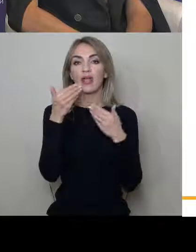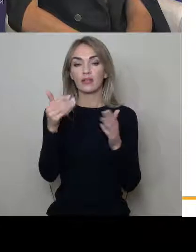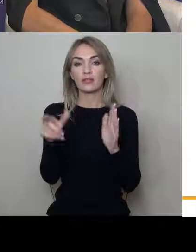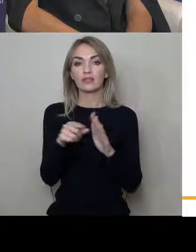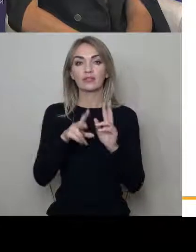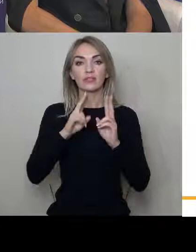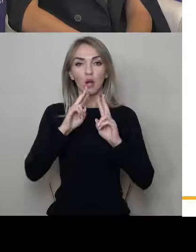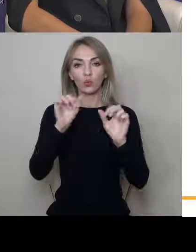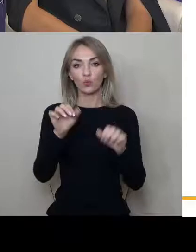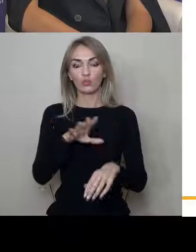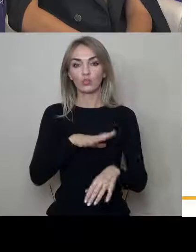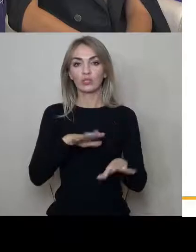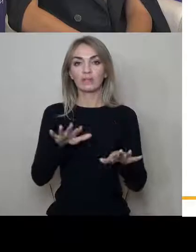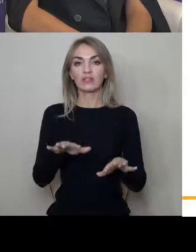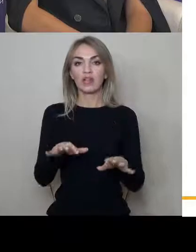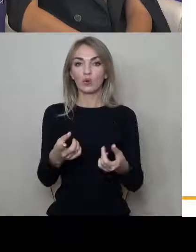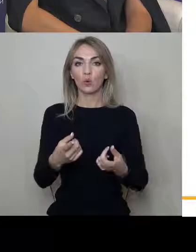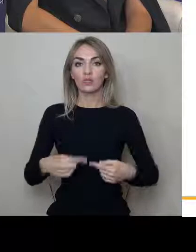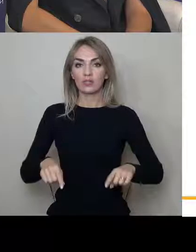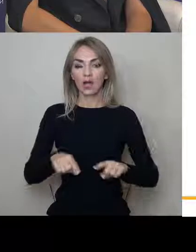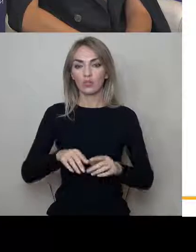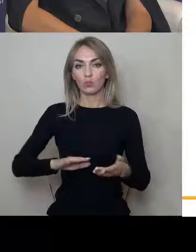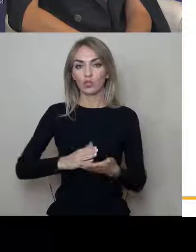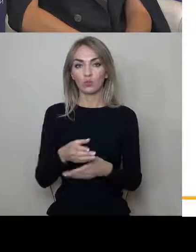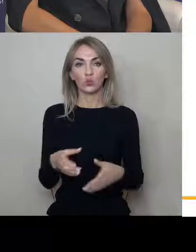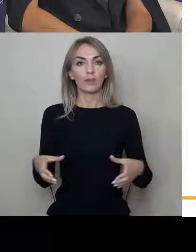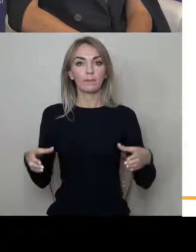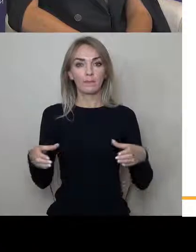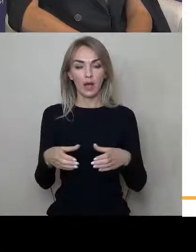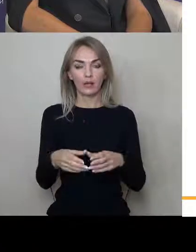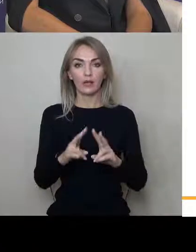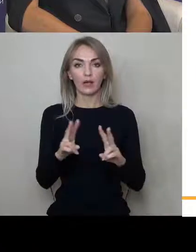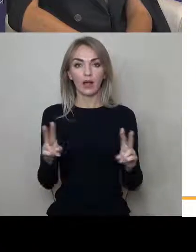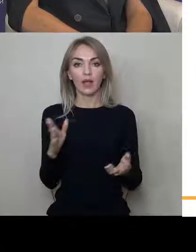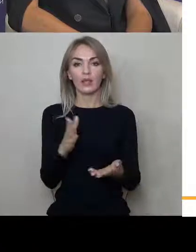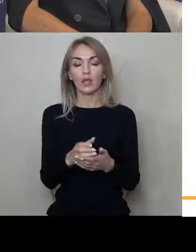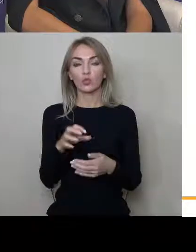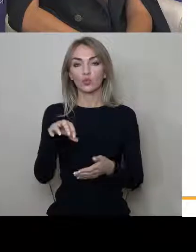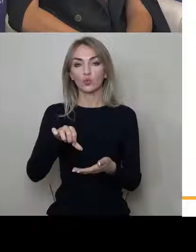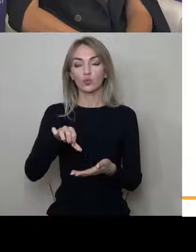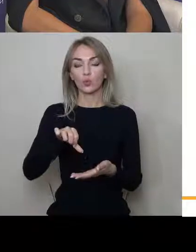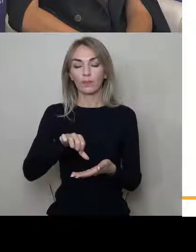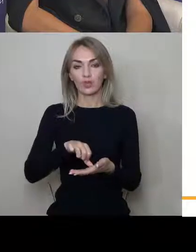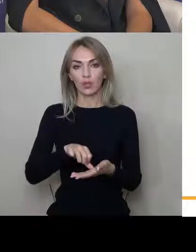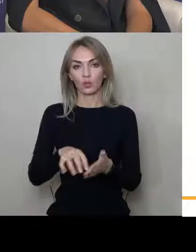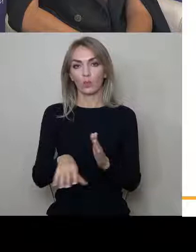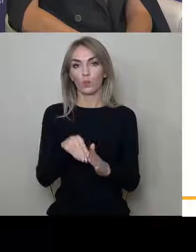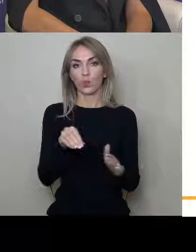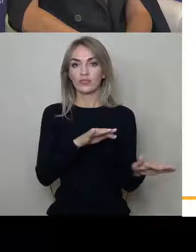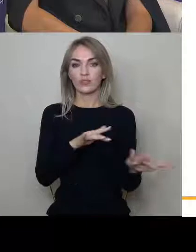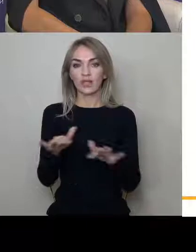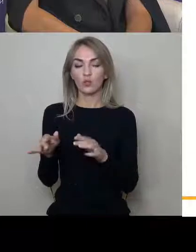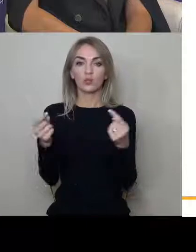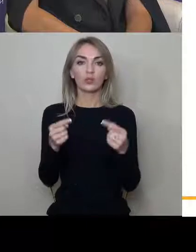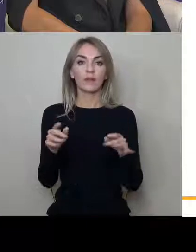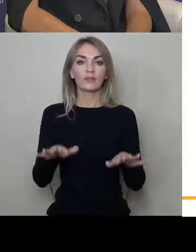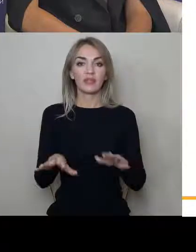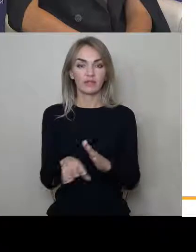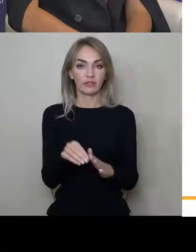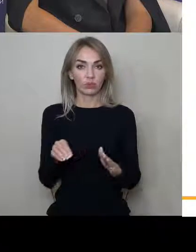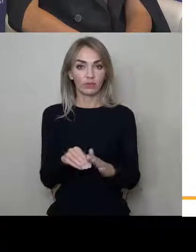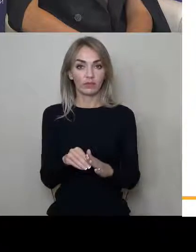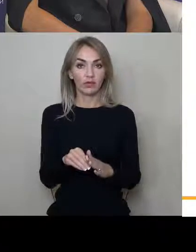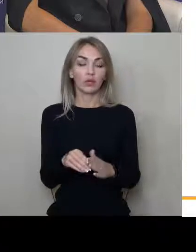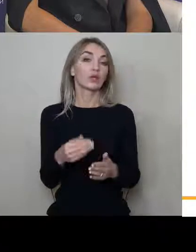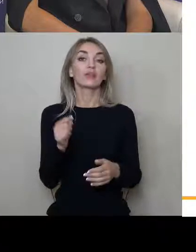she is registered. Another subject to submit a complaint is local organization of the political party as subject of the election process